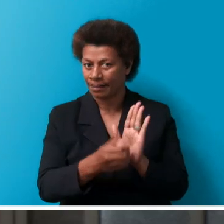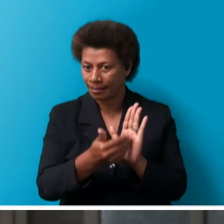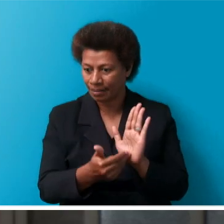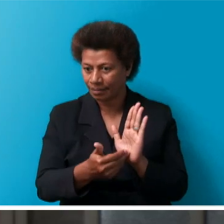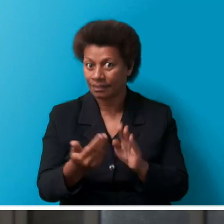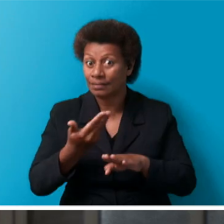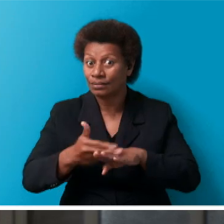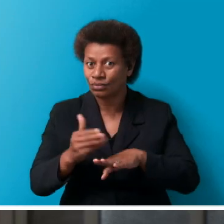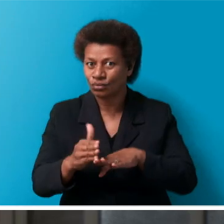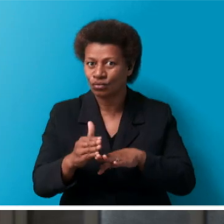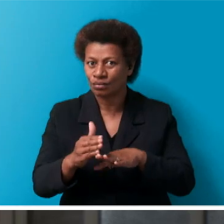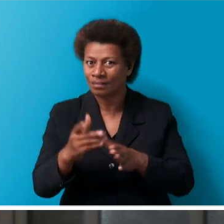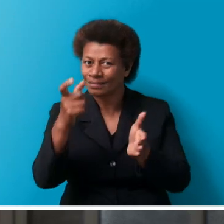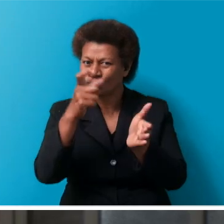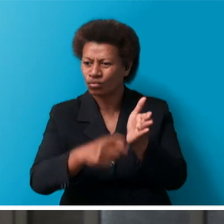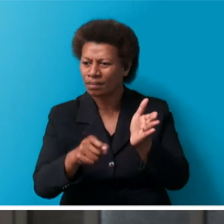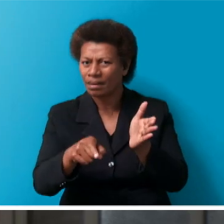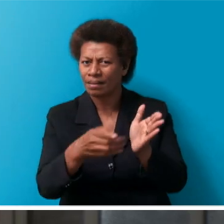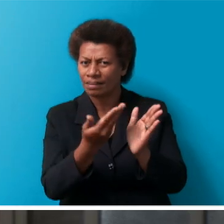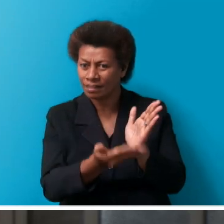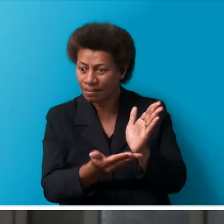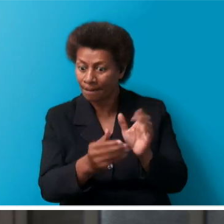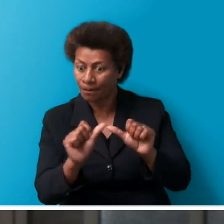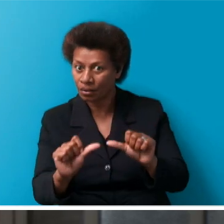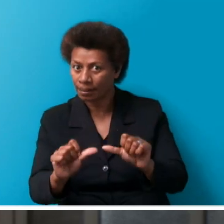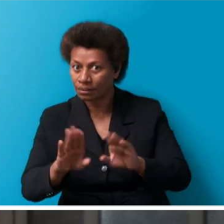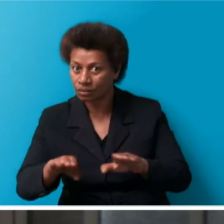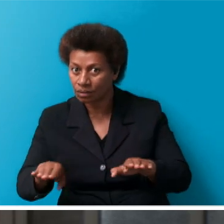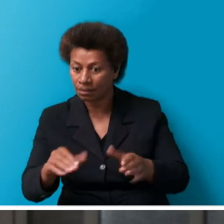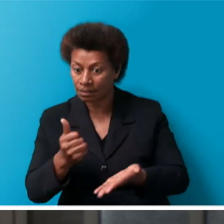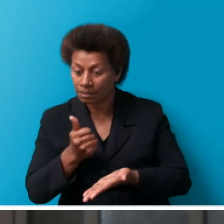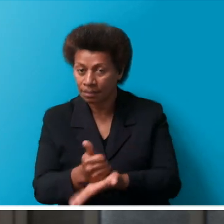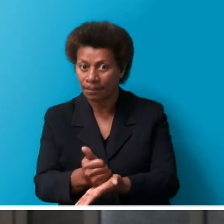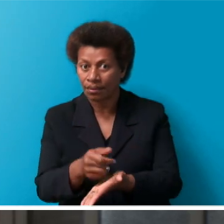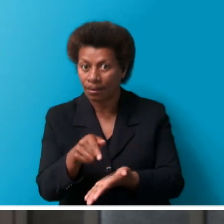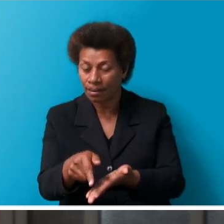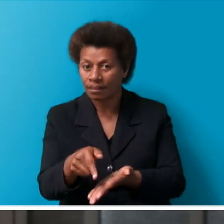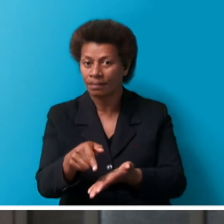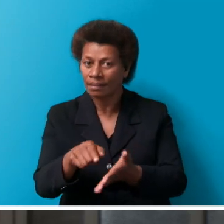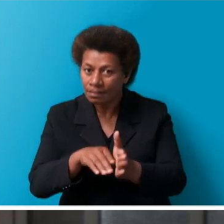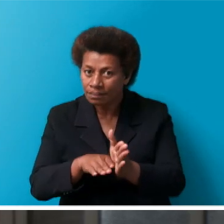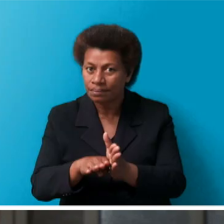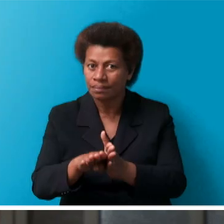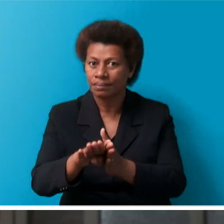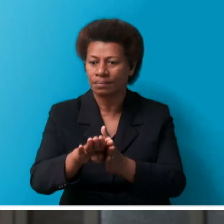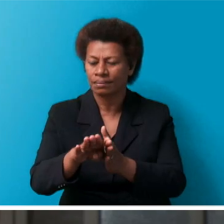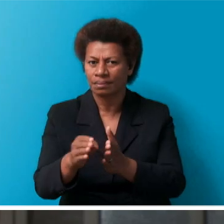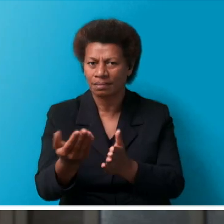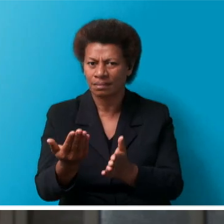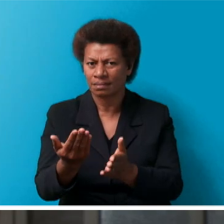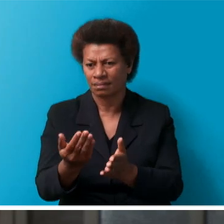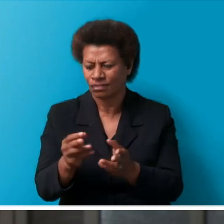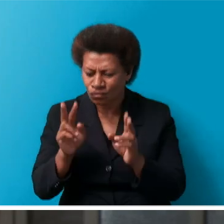Fiji, a chapter that will see them protected, supported, and given the chance to thrive in a safer and more nurturing